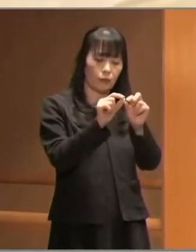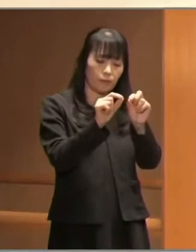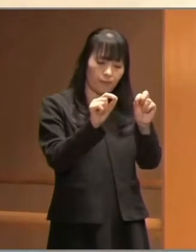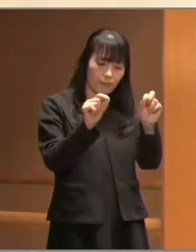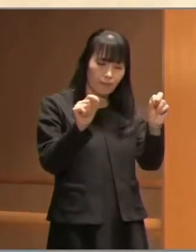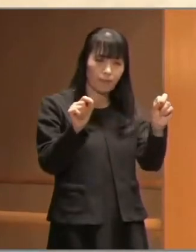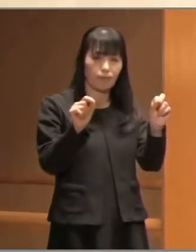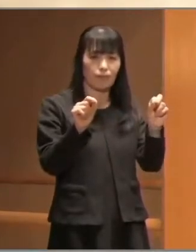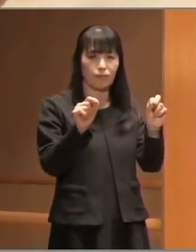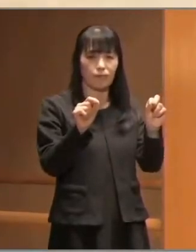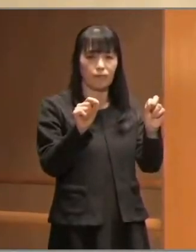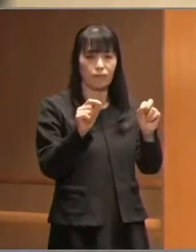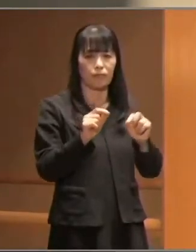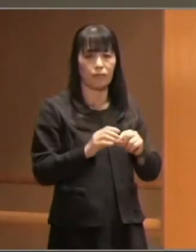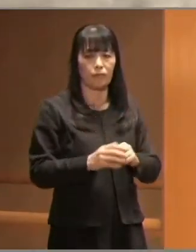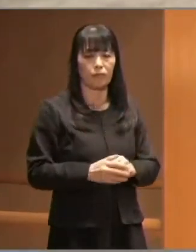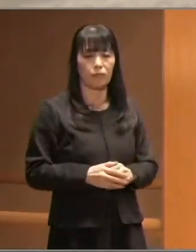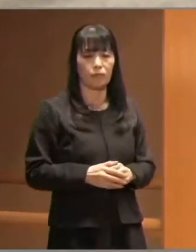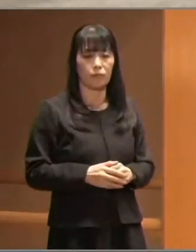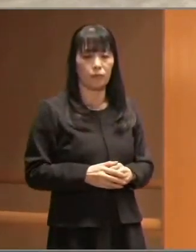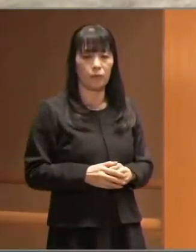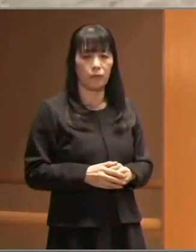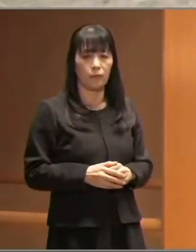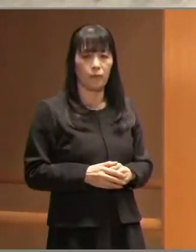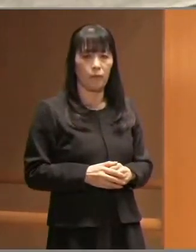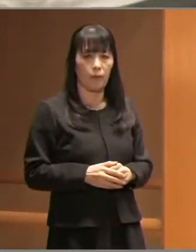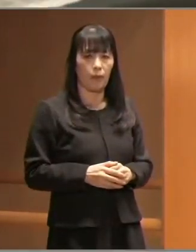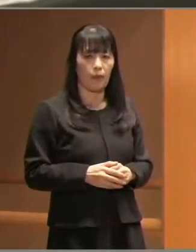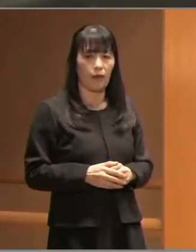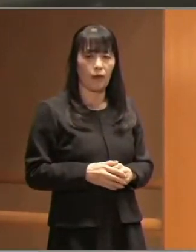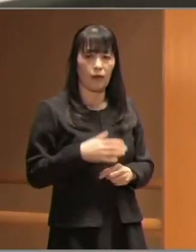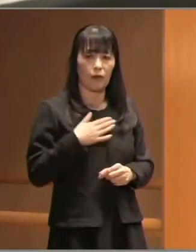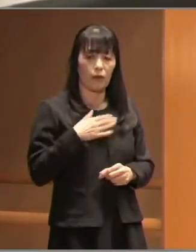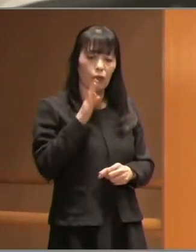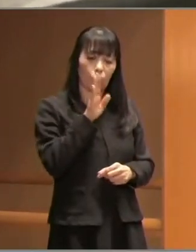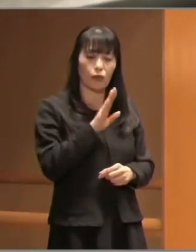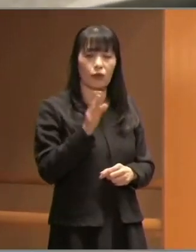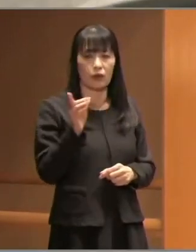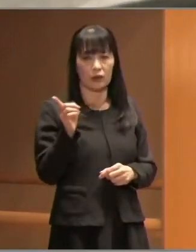Both of them are very thin. It may be better.